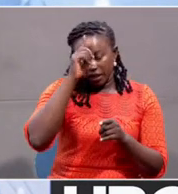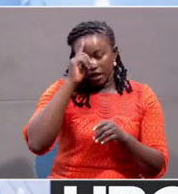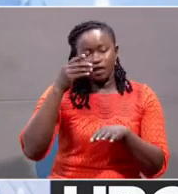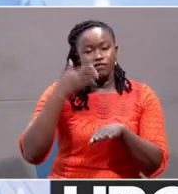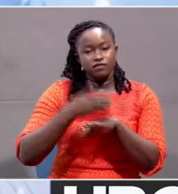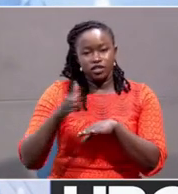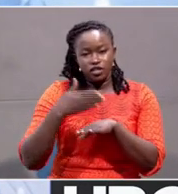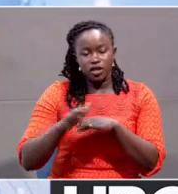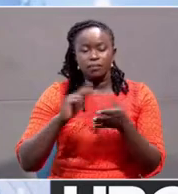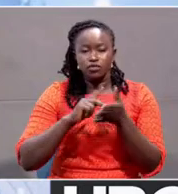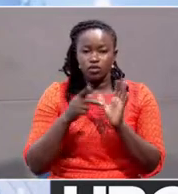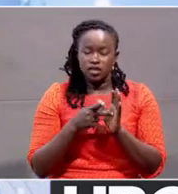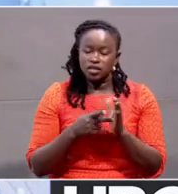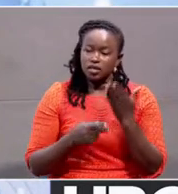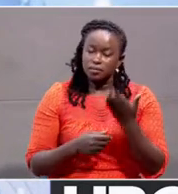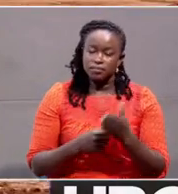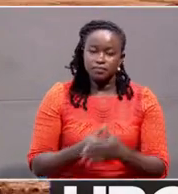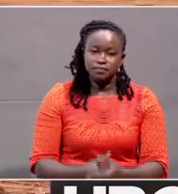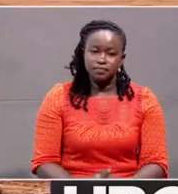Albert. Details follow.